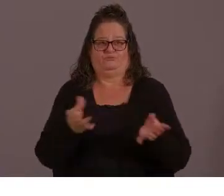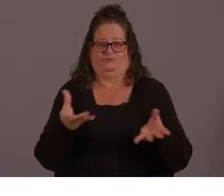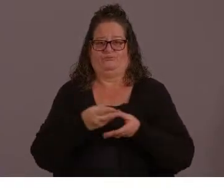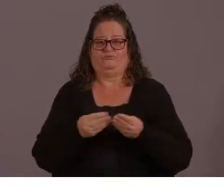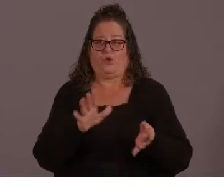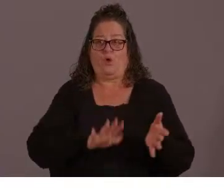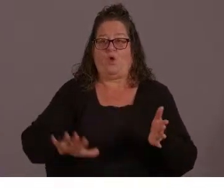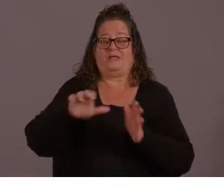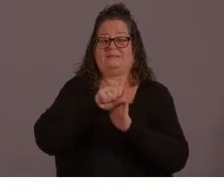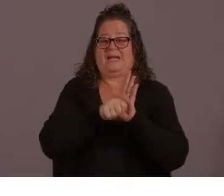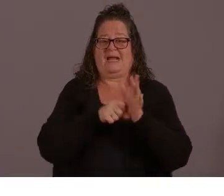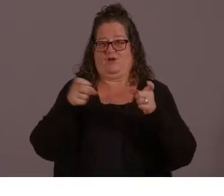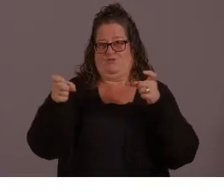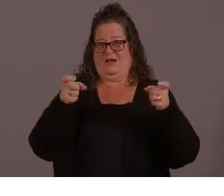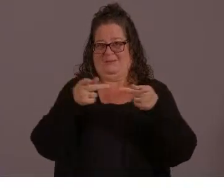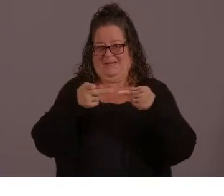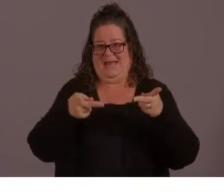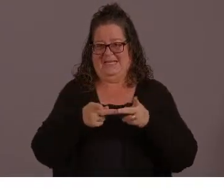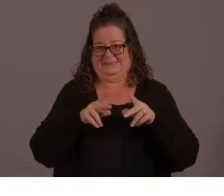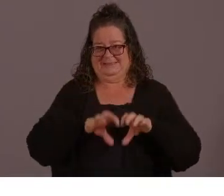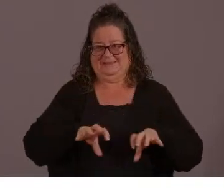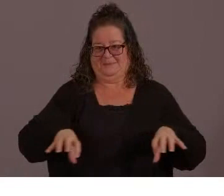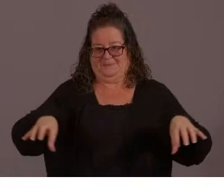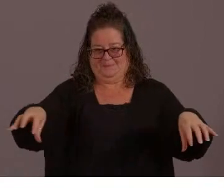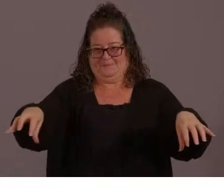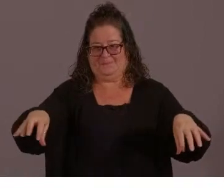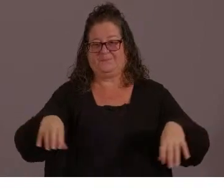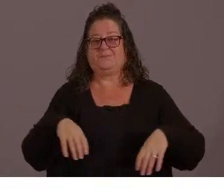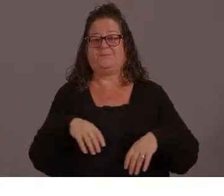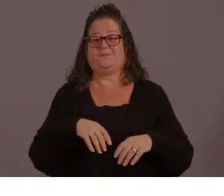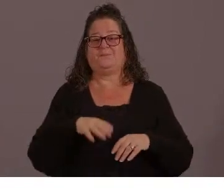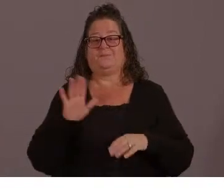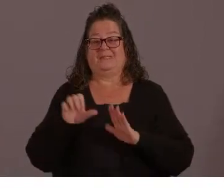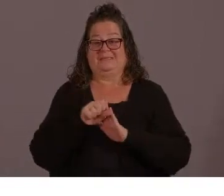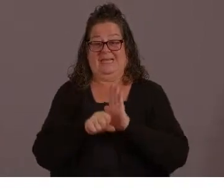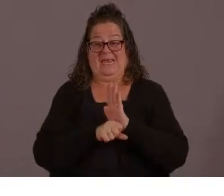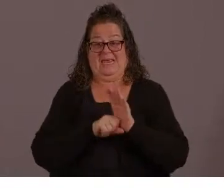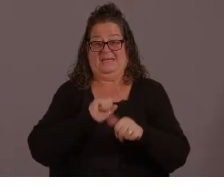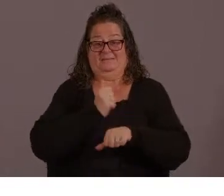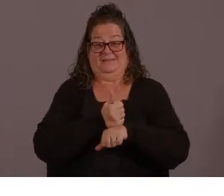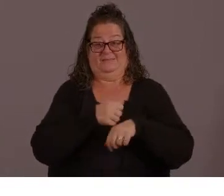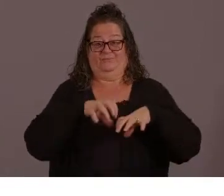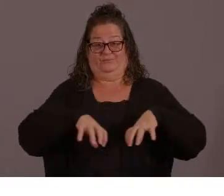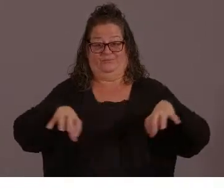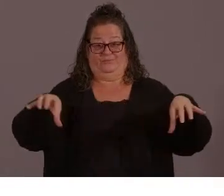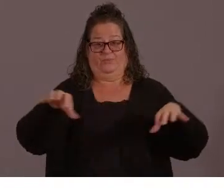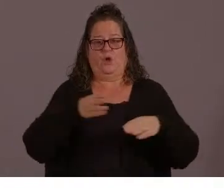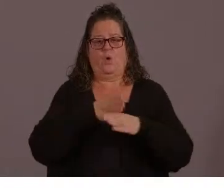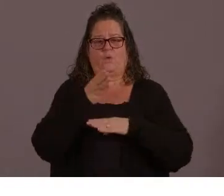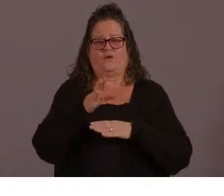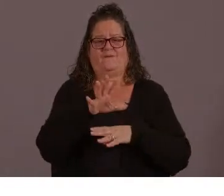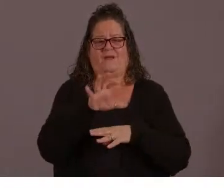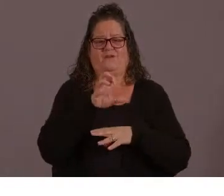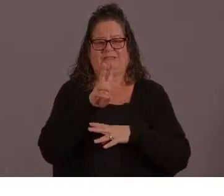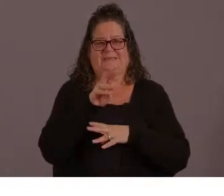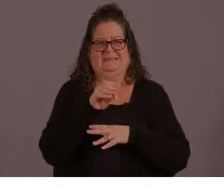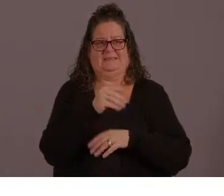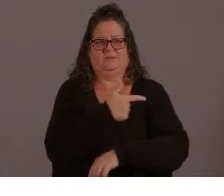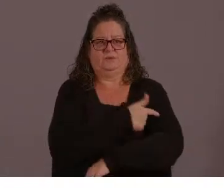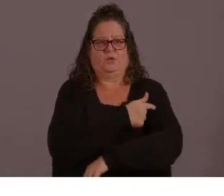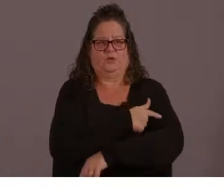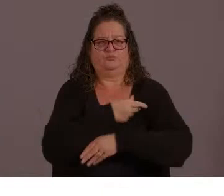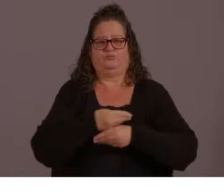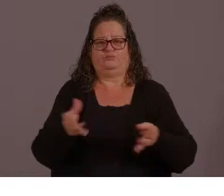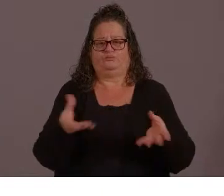state. At our state pods, we've had over 566,000 doses of vaccine administered at State Farm